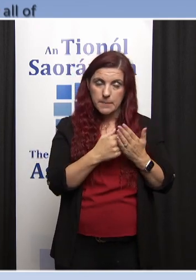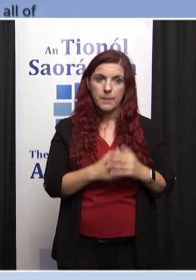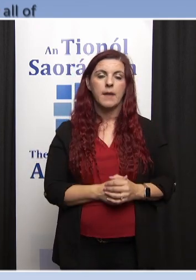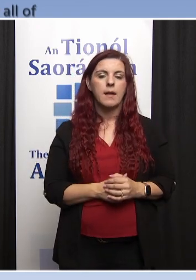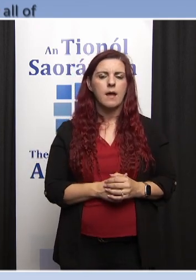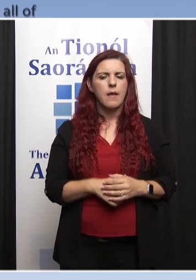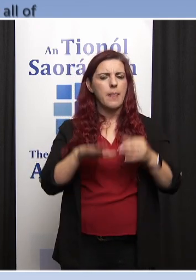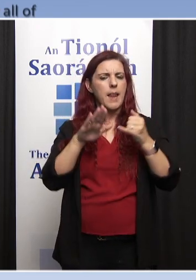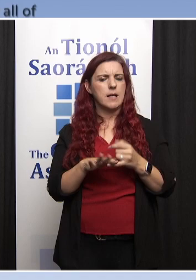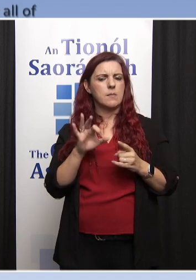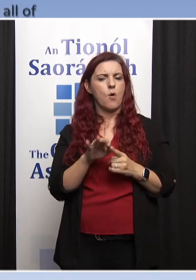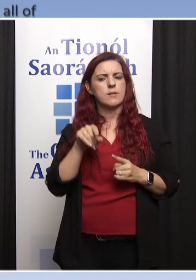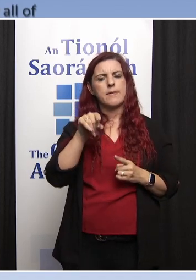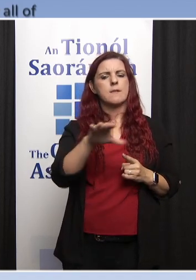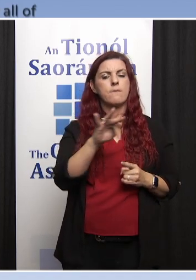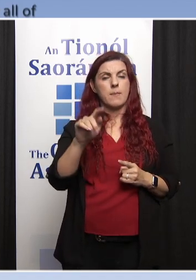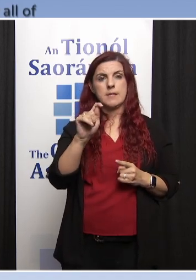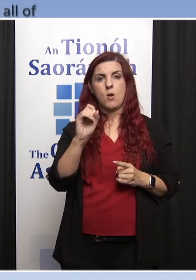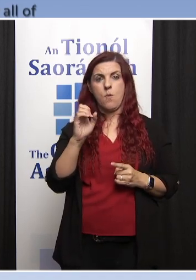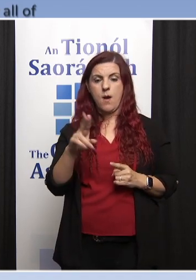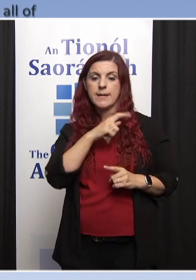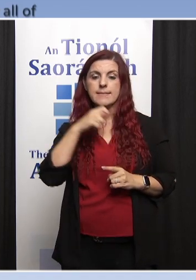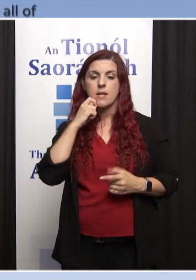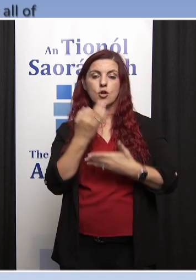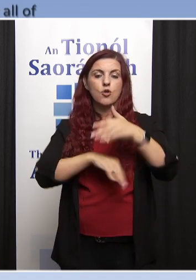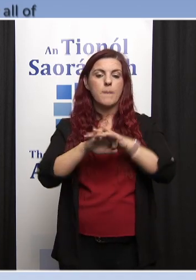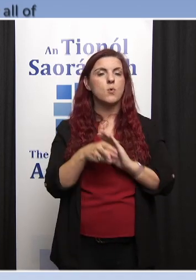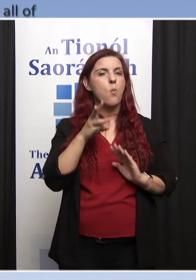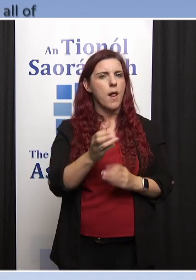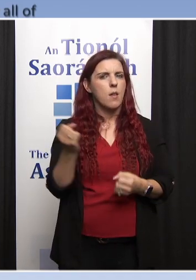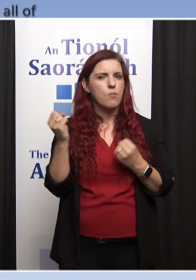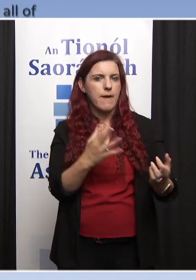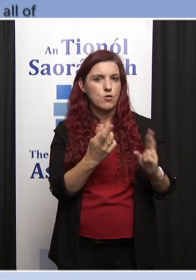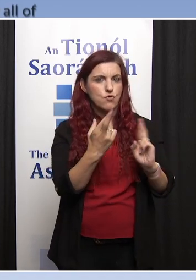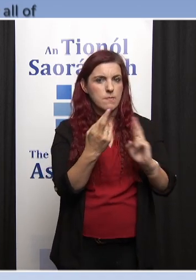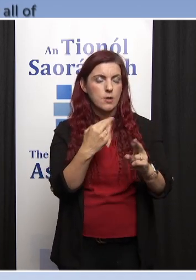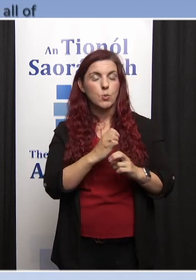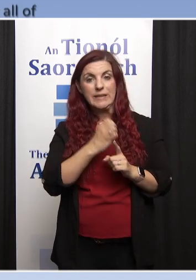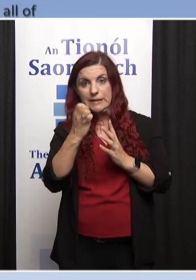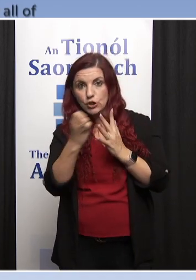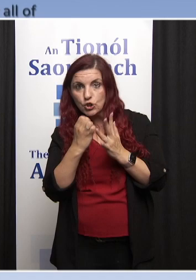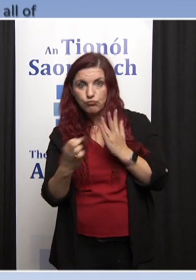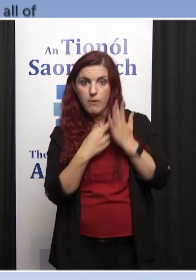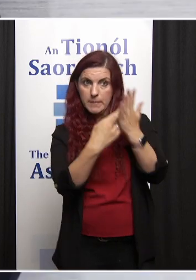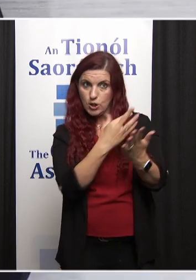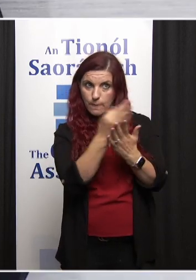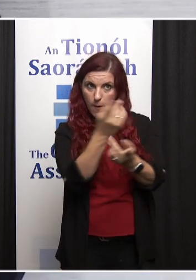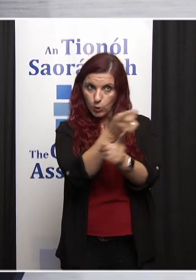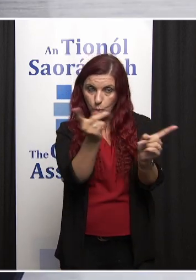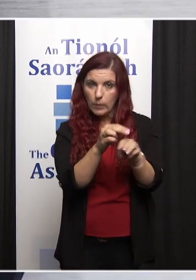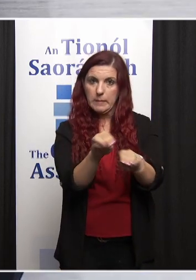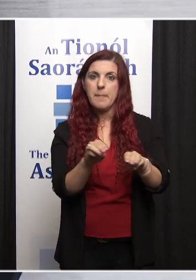there. This is from the terms of reference. And the government will provide a response to each recommendation that you will make over